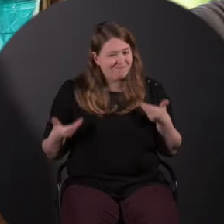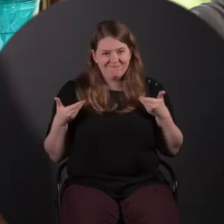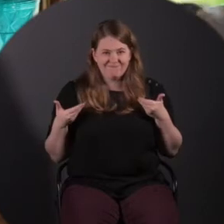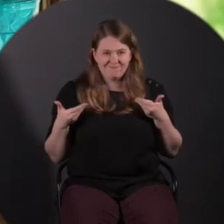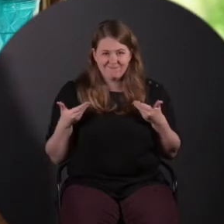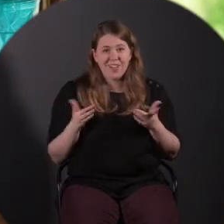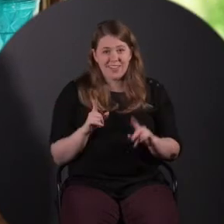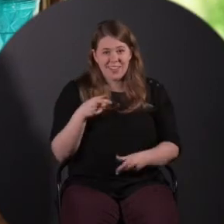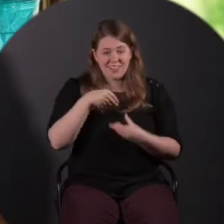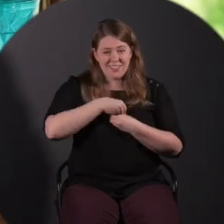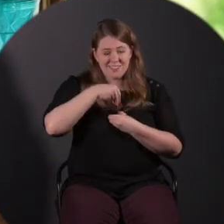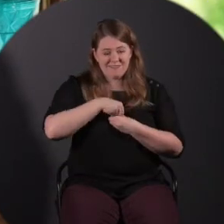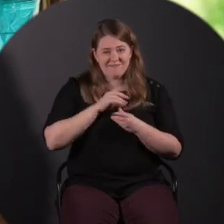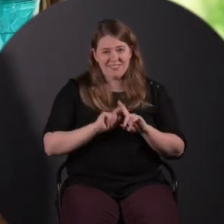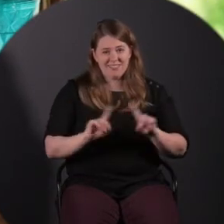be different.